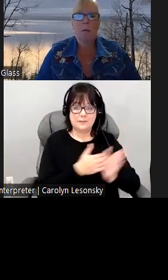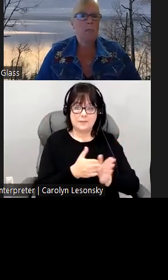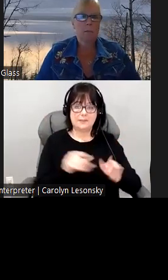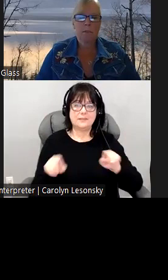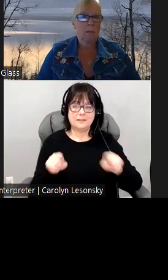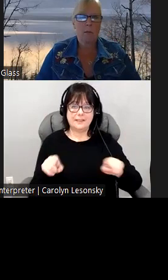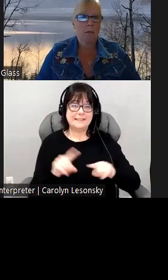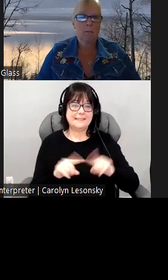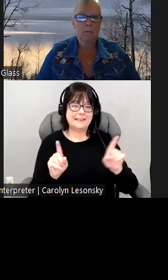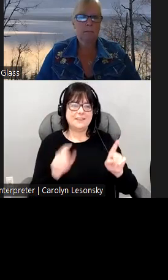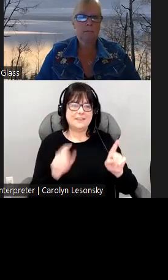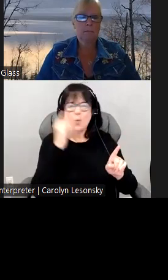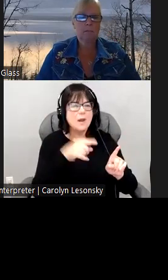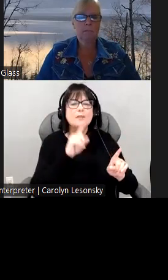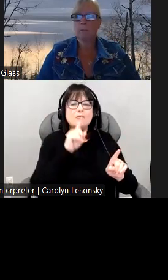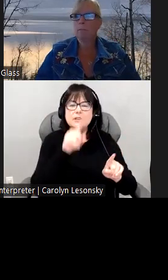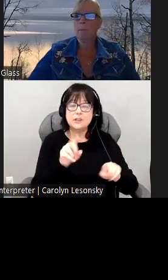about not being able to compare them.